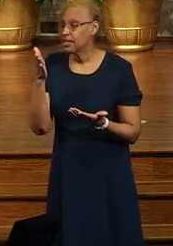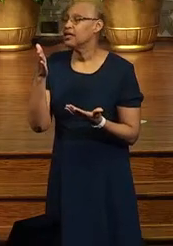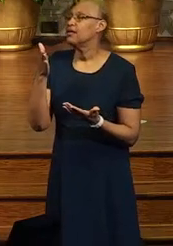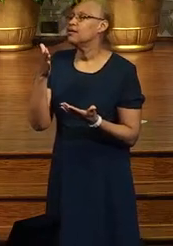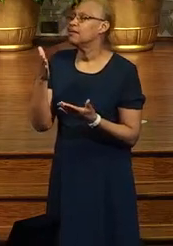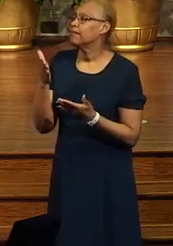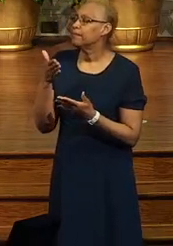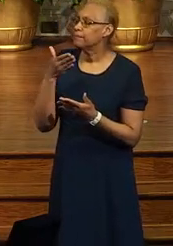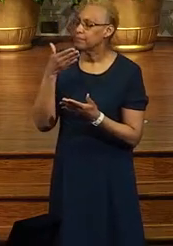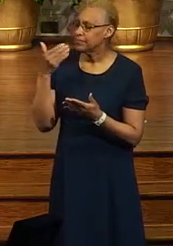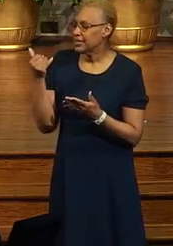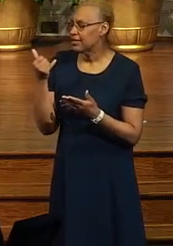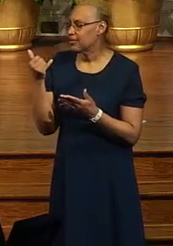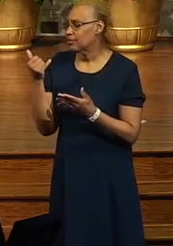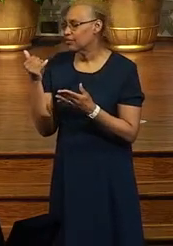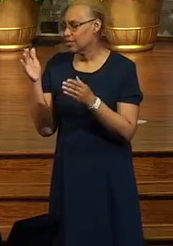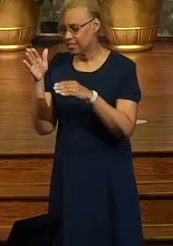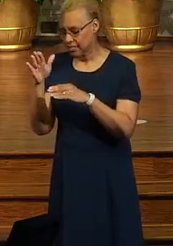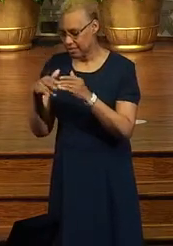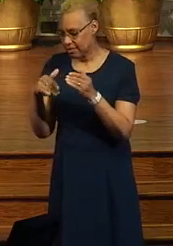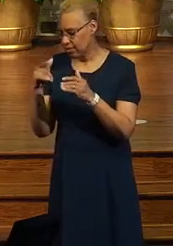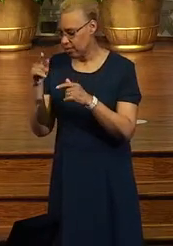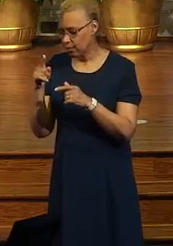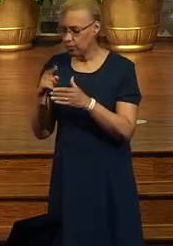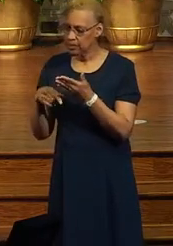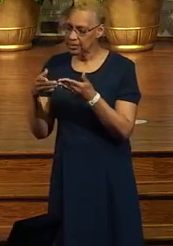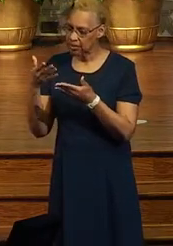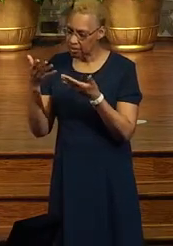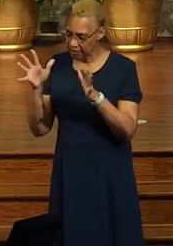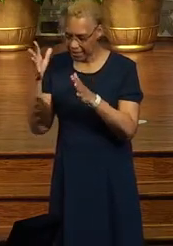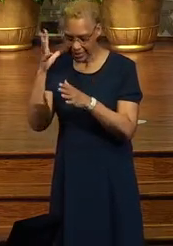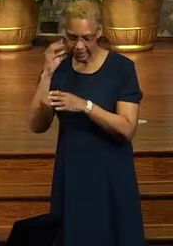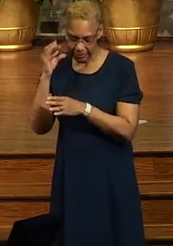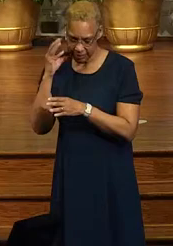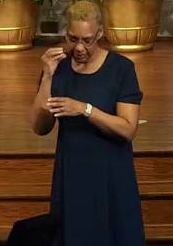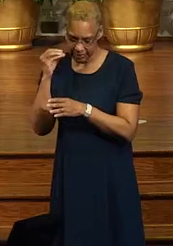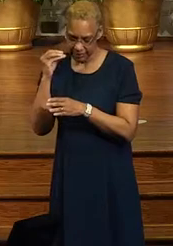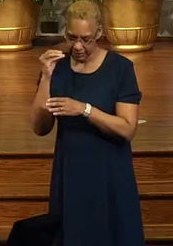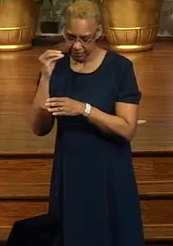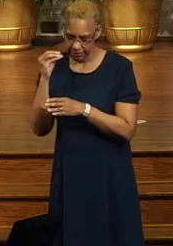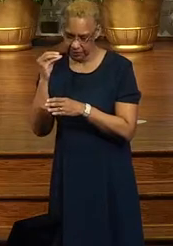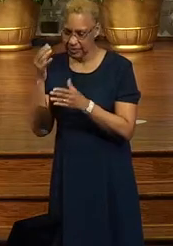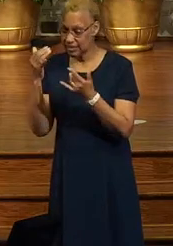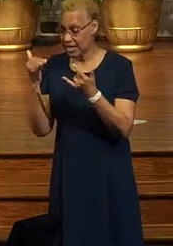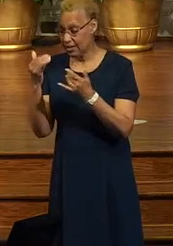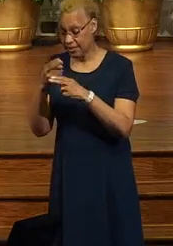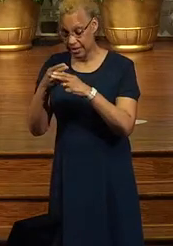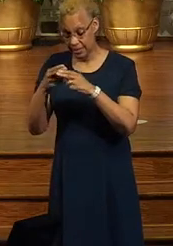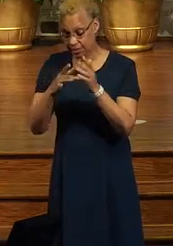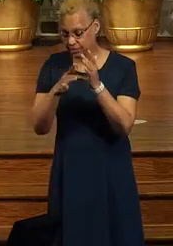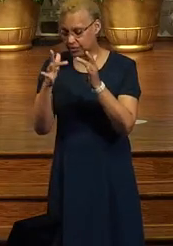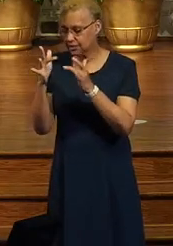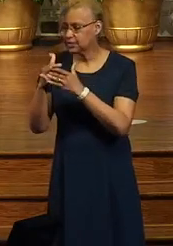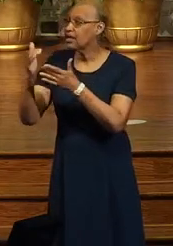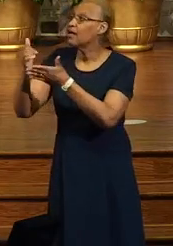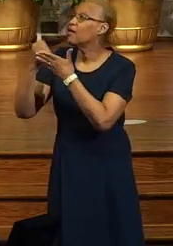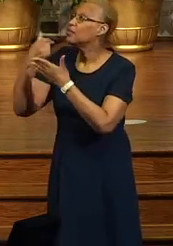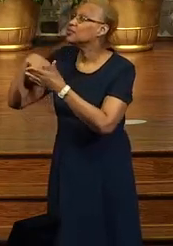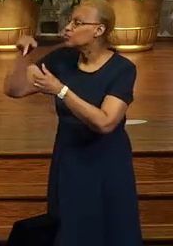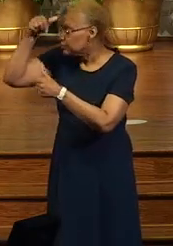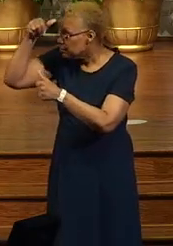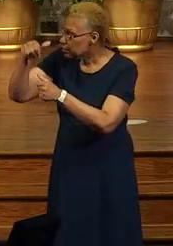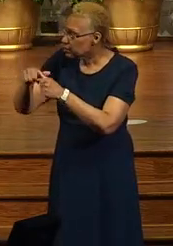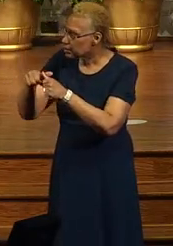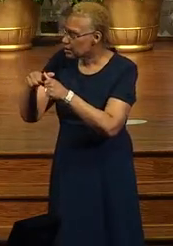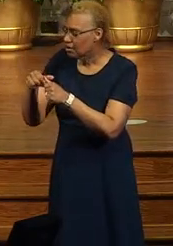than what they're going through. So Father, in the name of Jesus, Help us all to be reminded we are